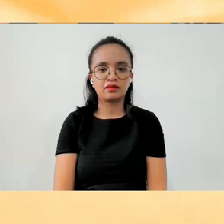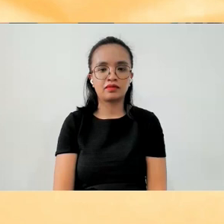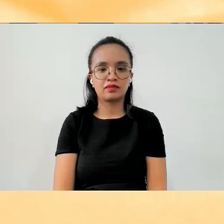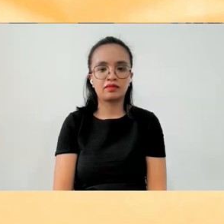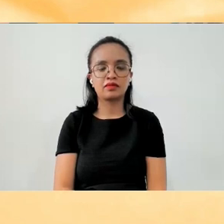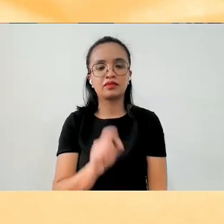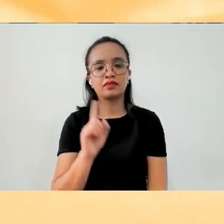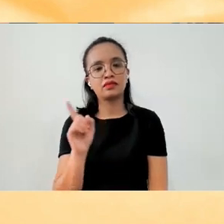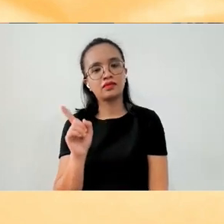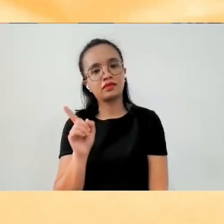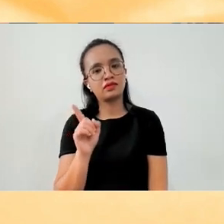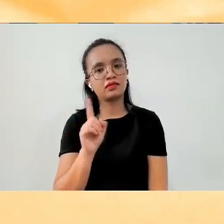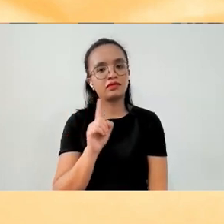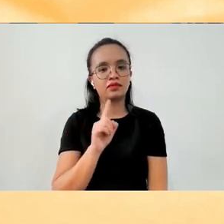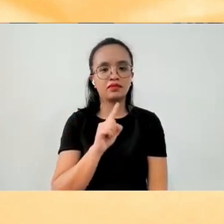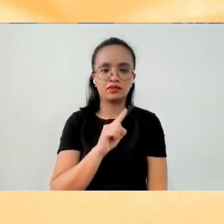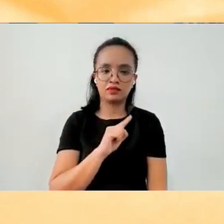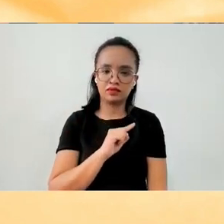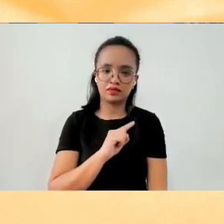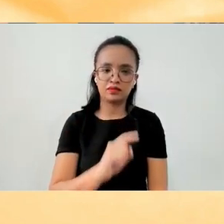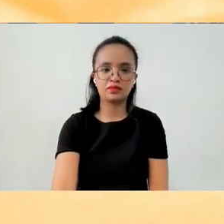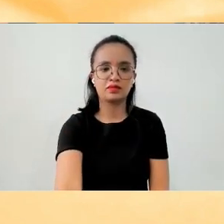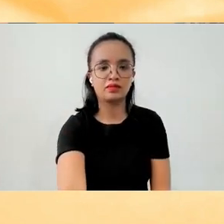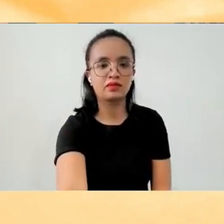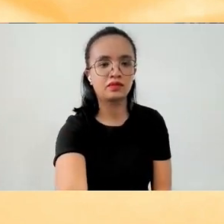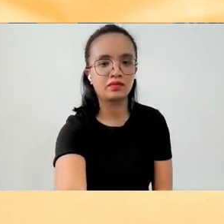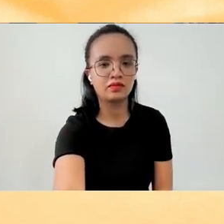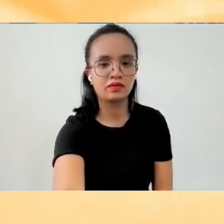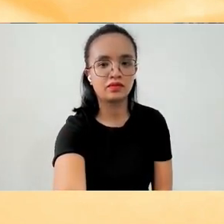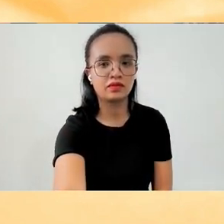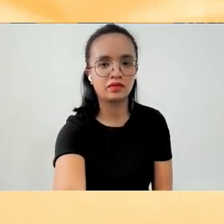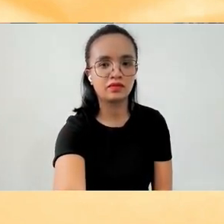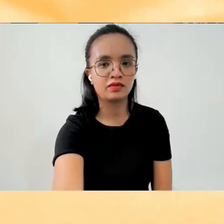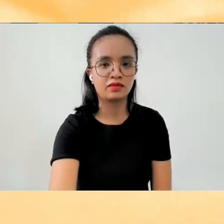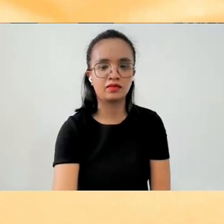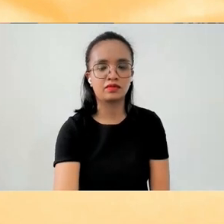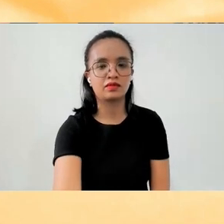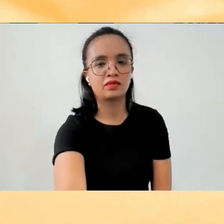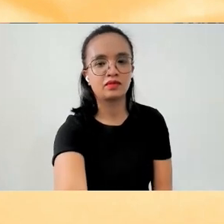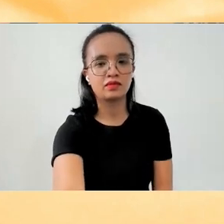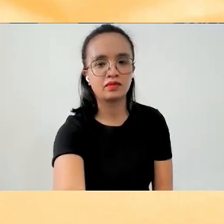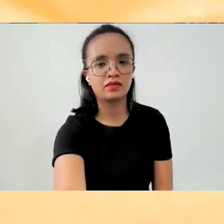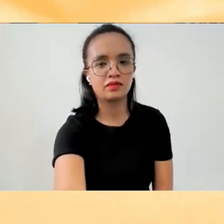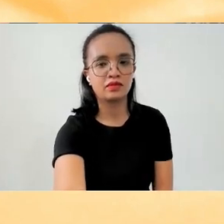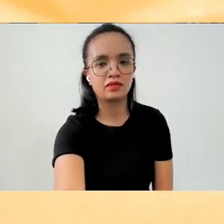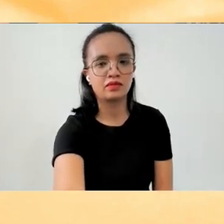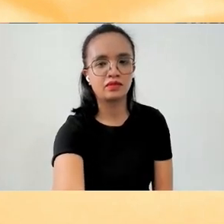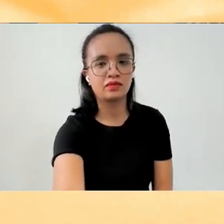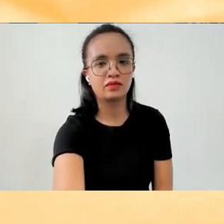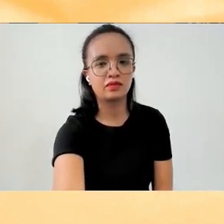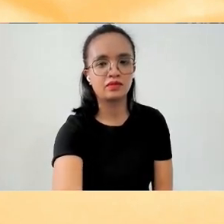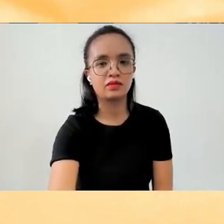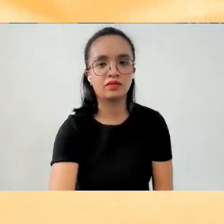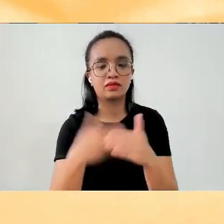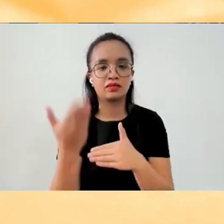Side to side, side to side, and side to side. Pause. Now find